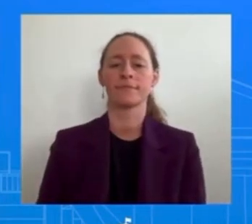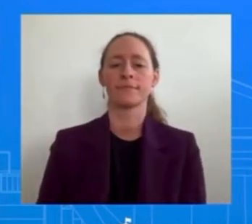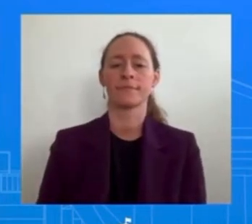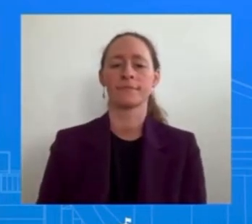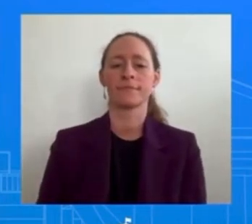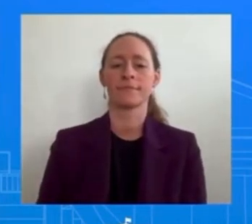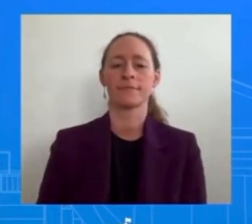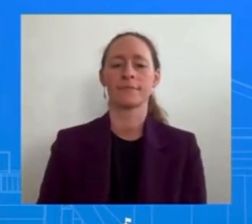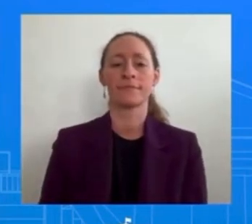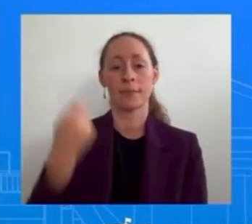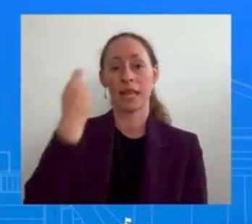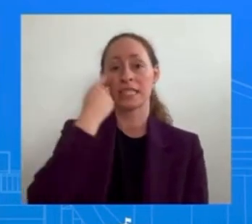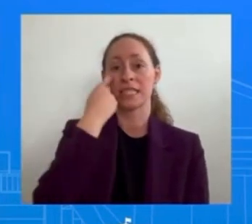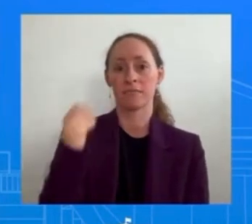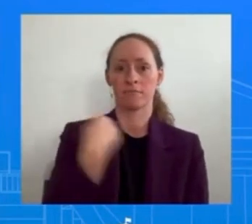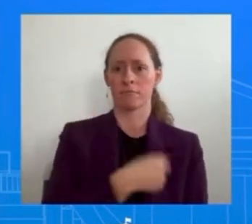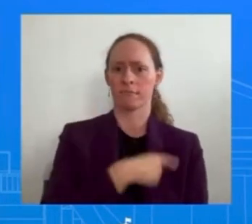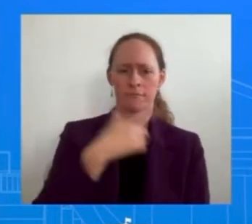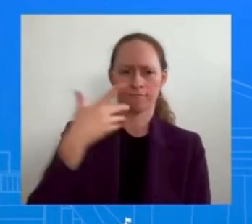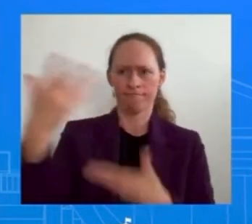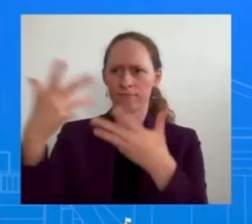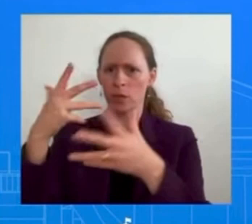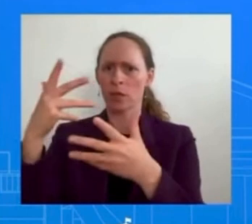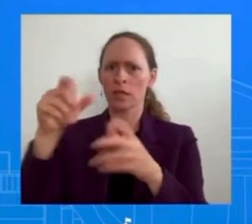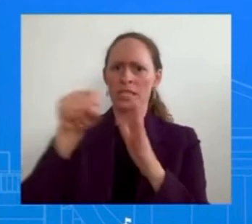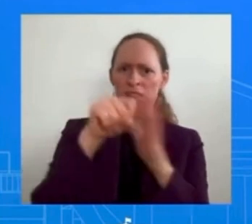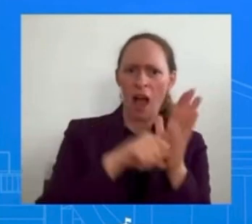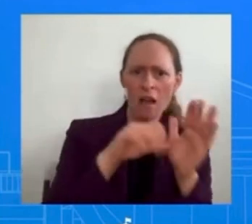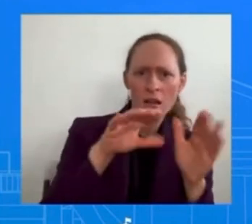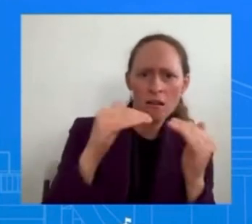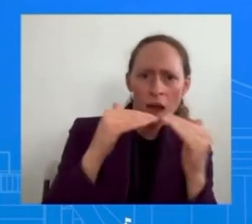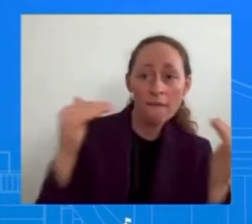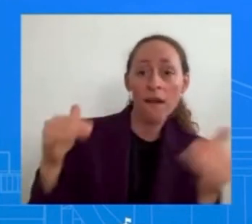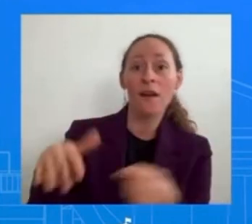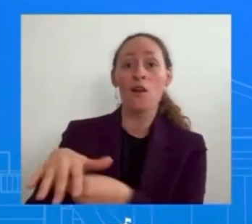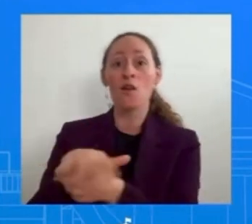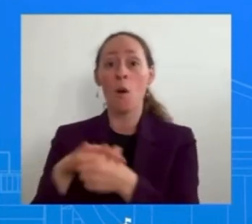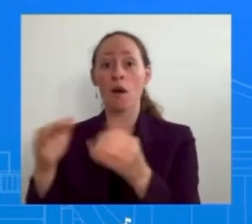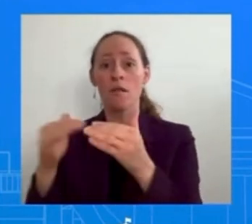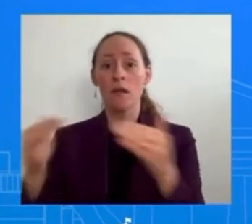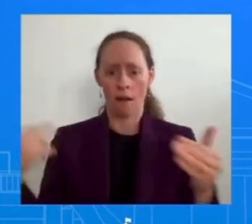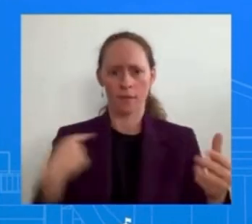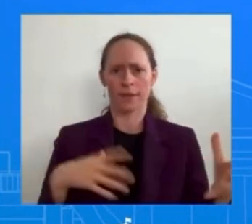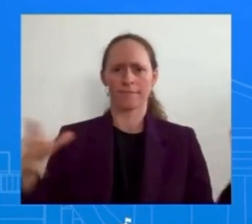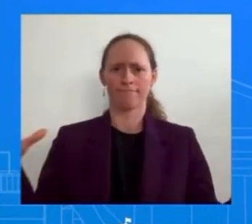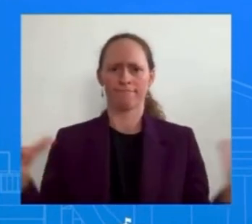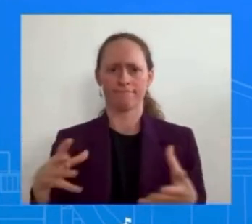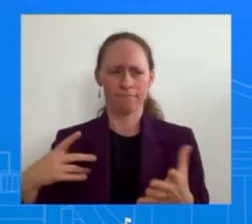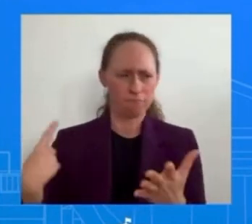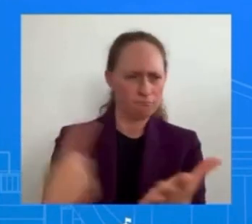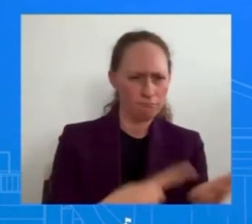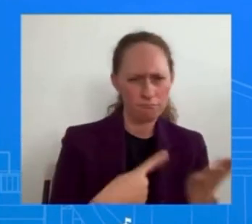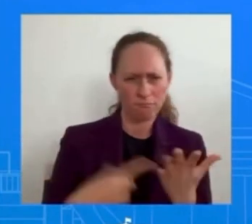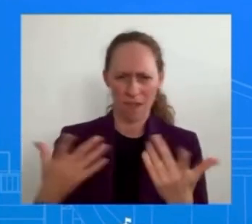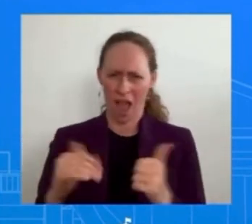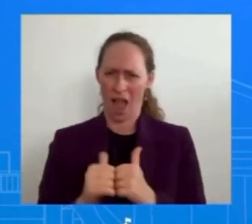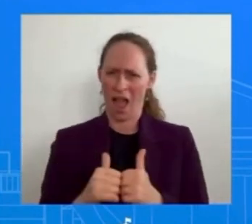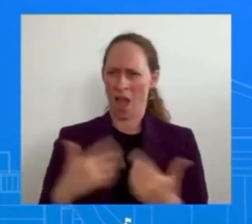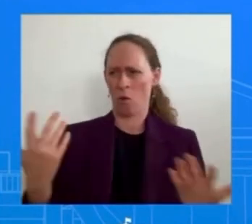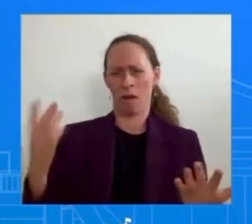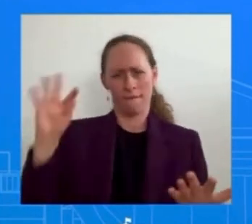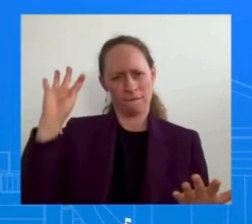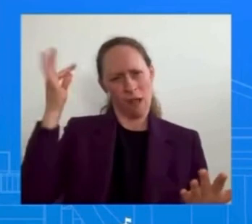partners. He met with the city and state officials to discuss how the federal government can continue to work in partnership with the city, state, and other